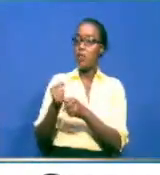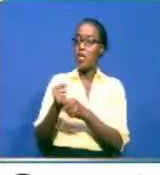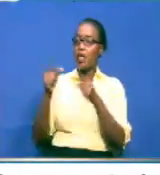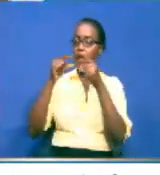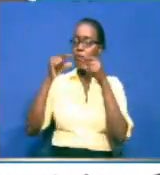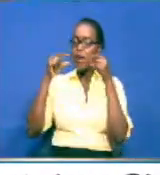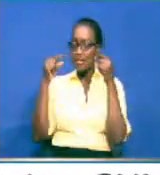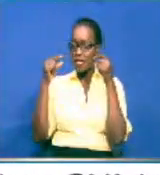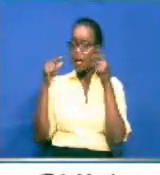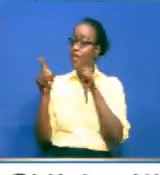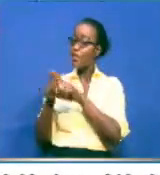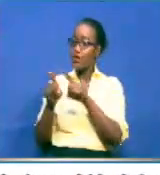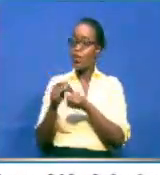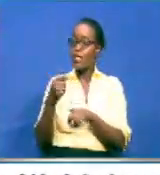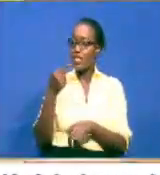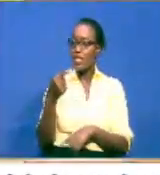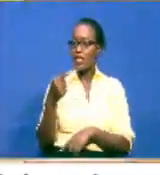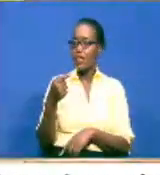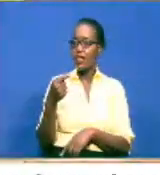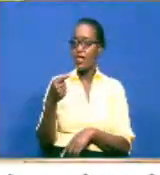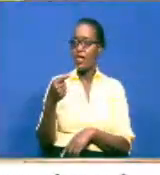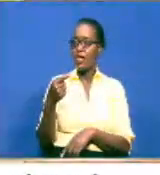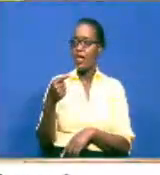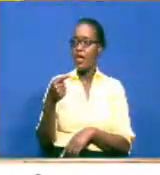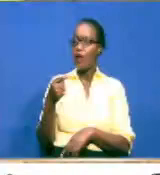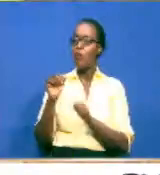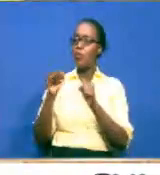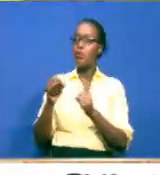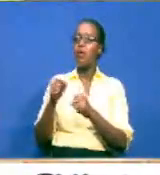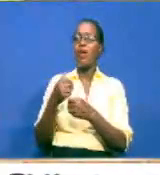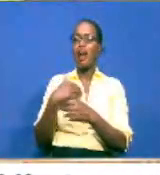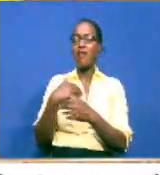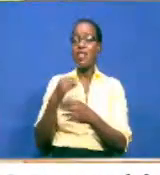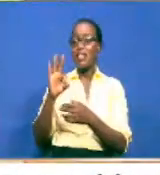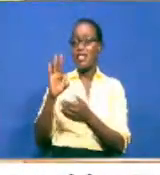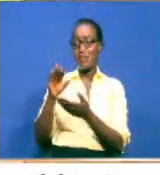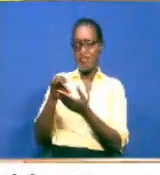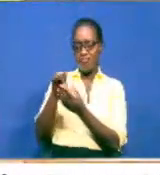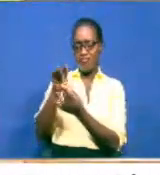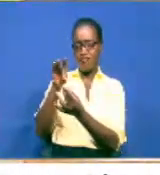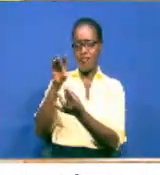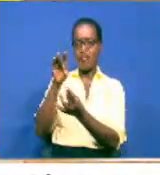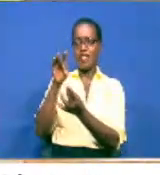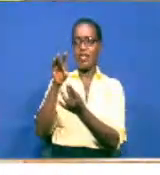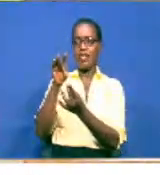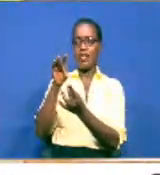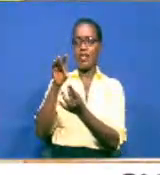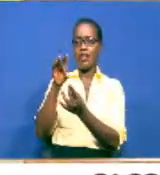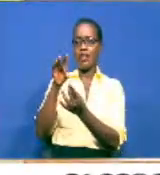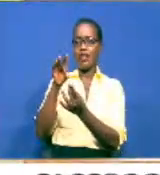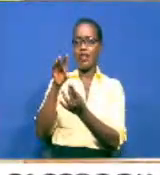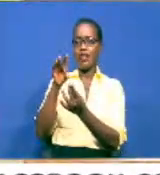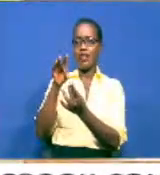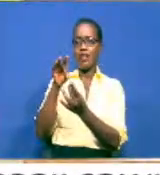And they even told me that they can make the three, layer masks mm-hmm. where we have...